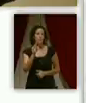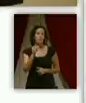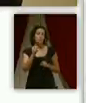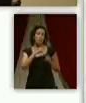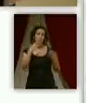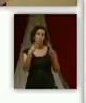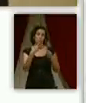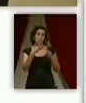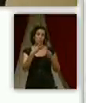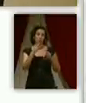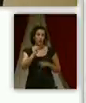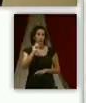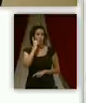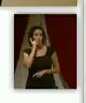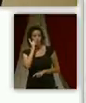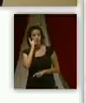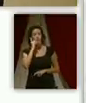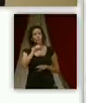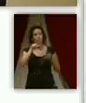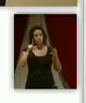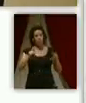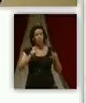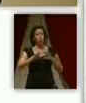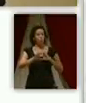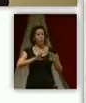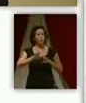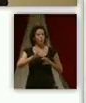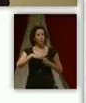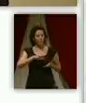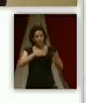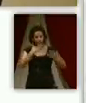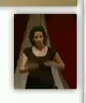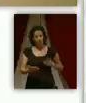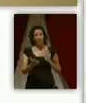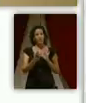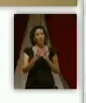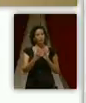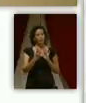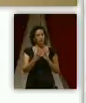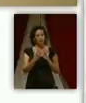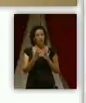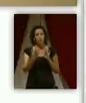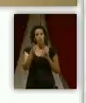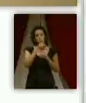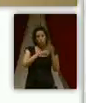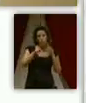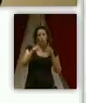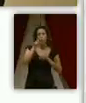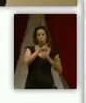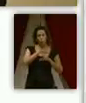road that we still haven't started. We'd like to foster a full